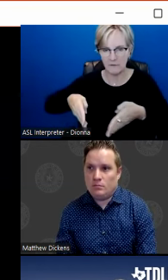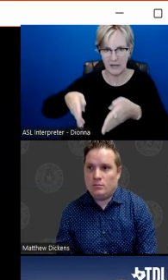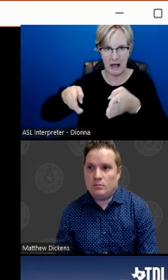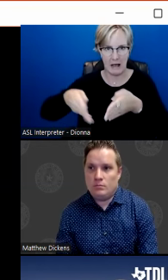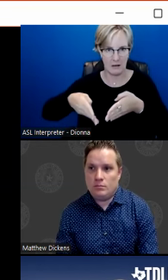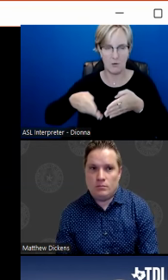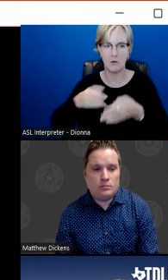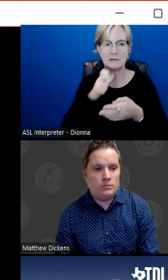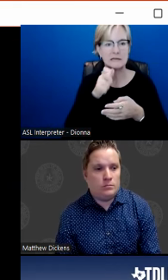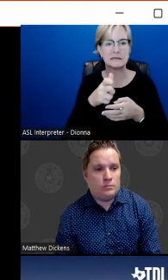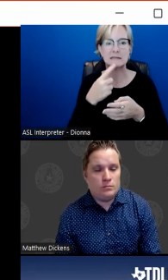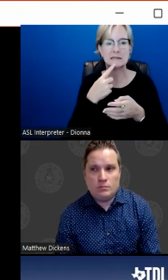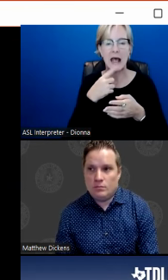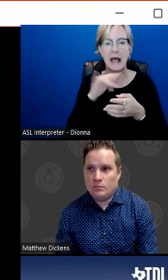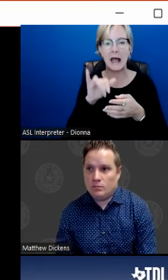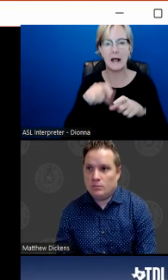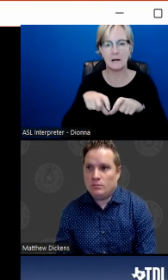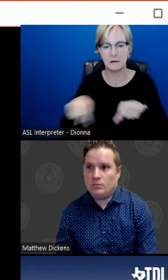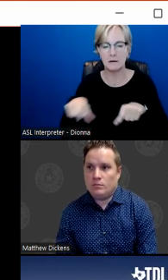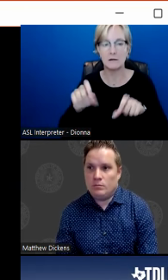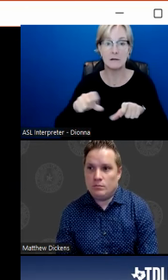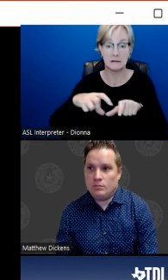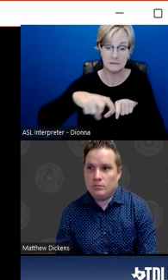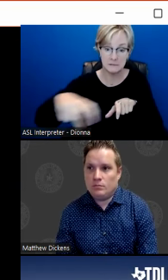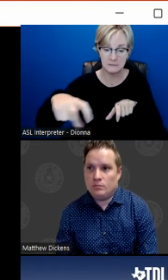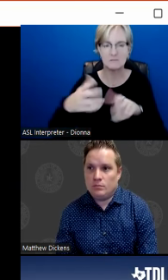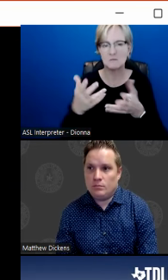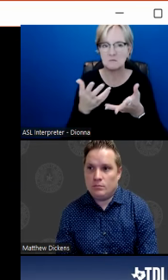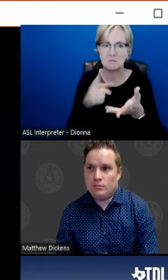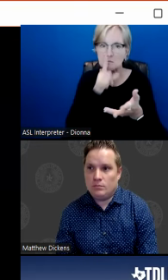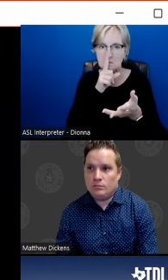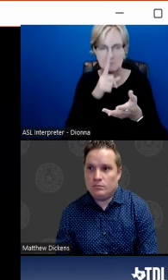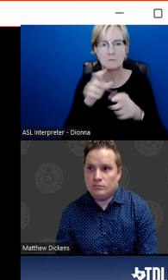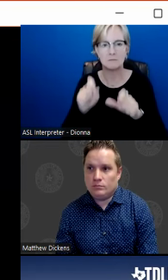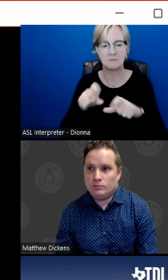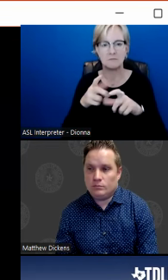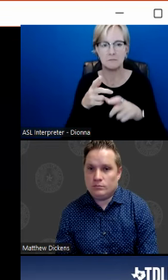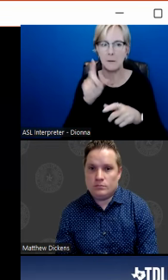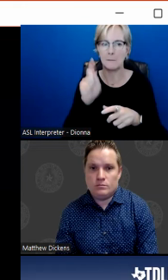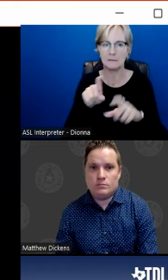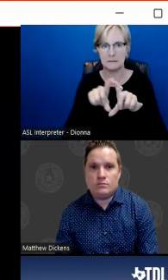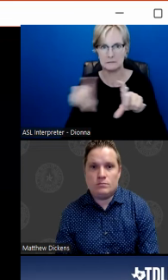or state that the lettering cannot be angled along those common access aisle lines.